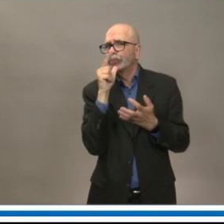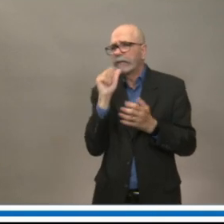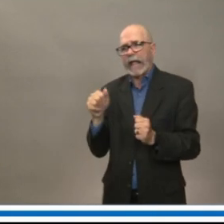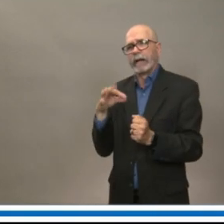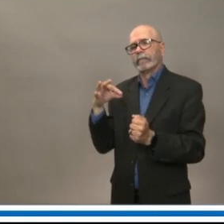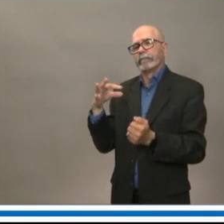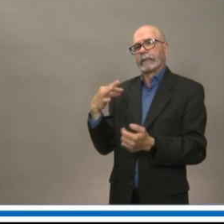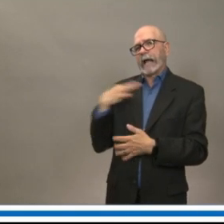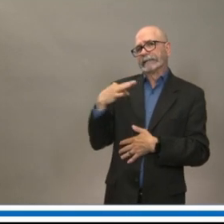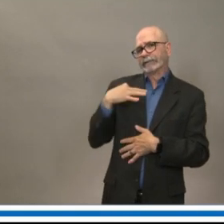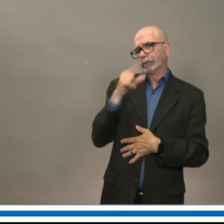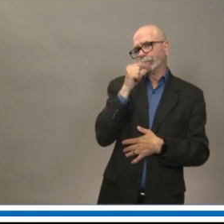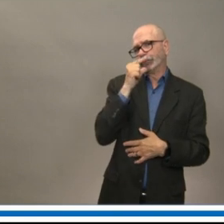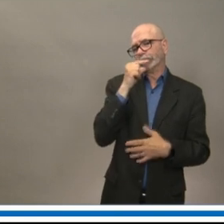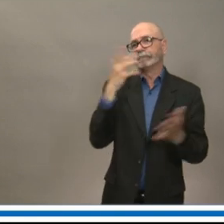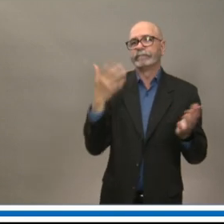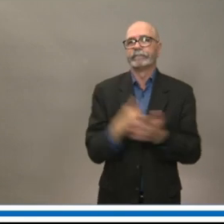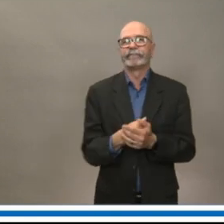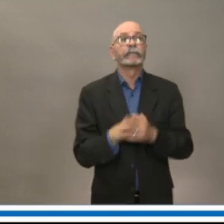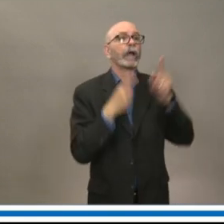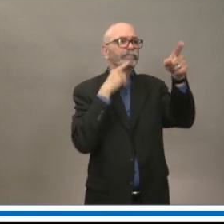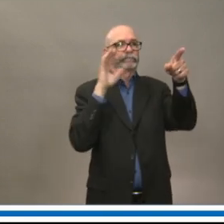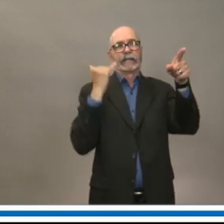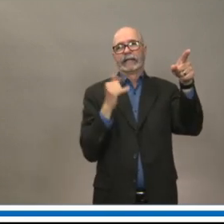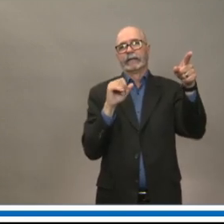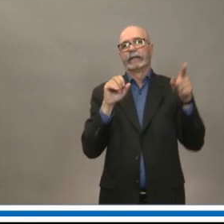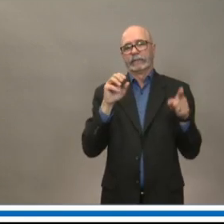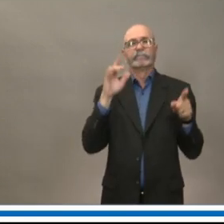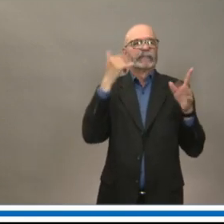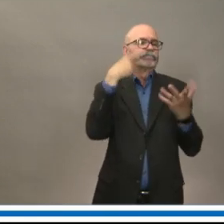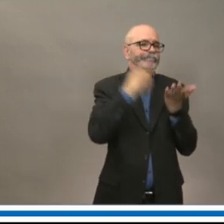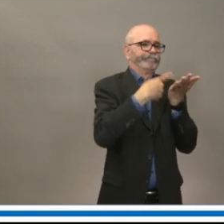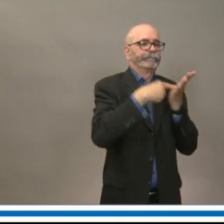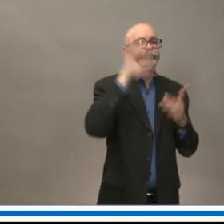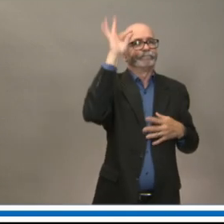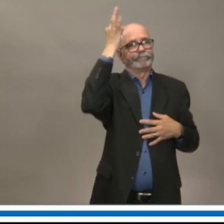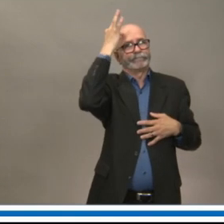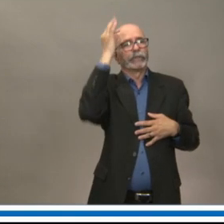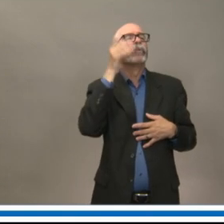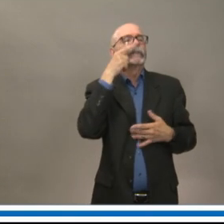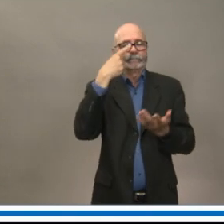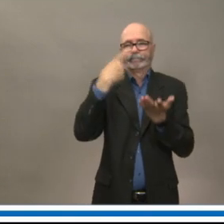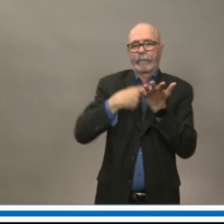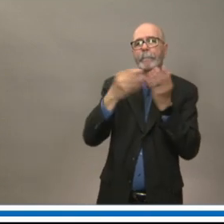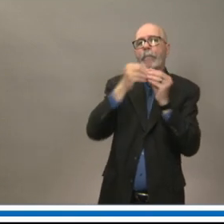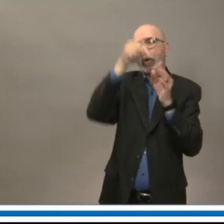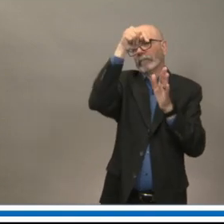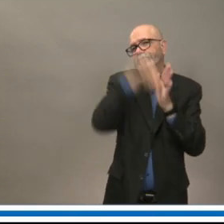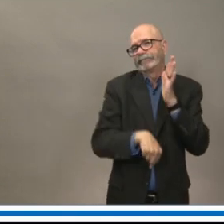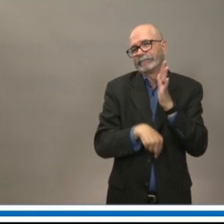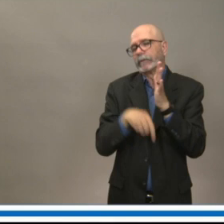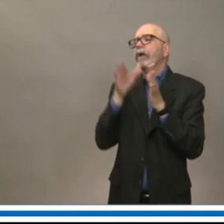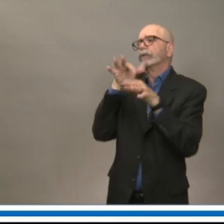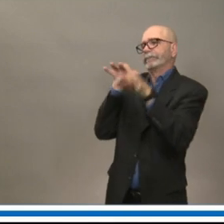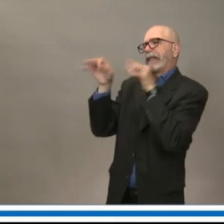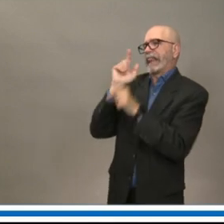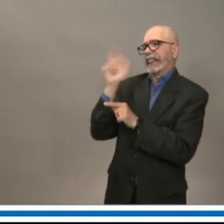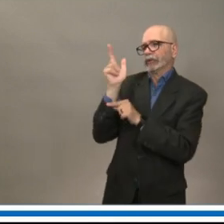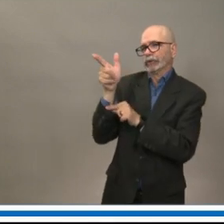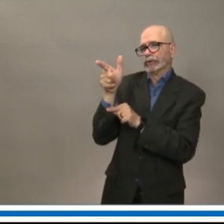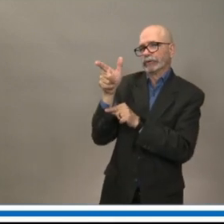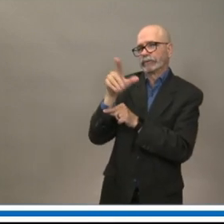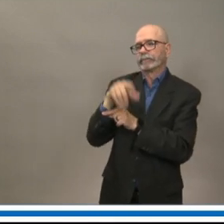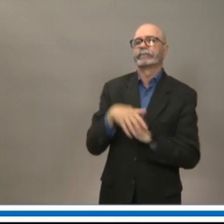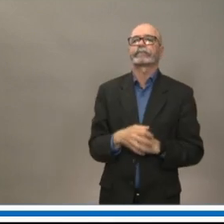describing, and we'll have more to say on it at a later date. Next question is for Canadian Press's